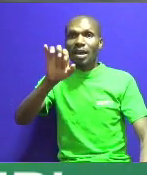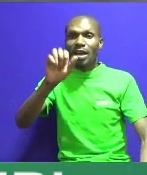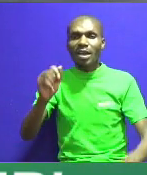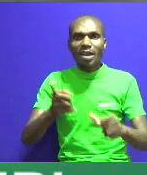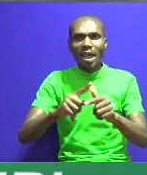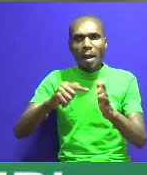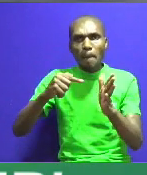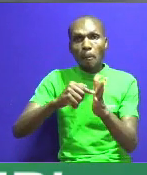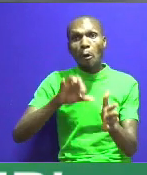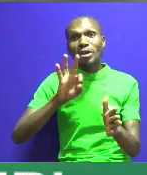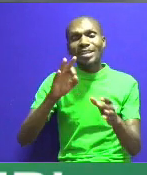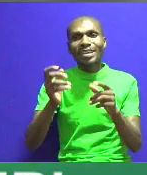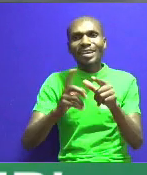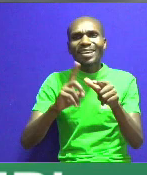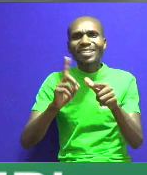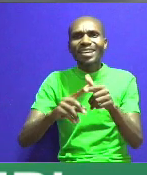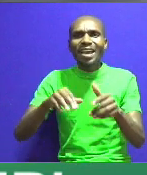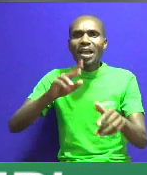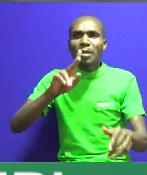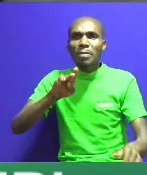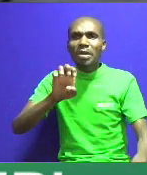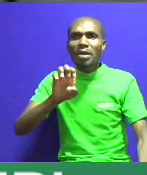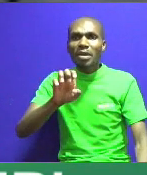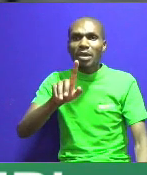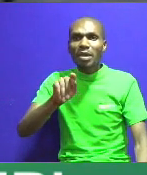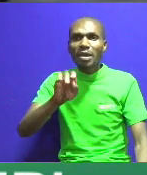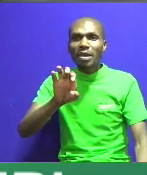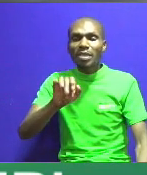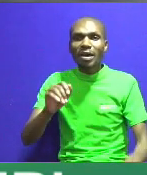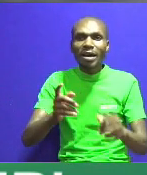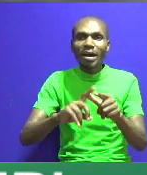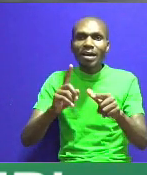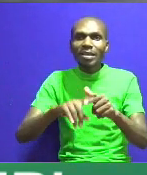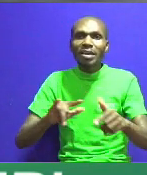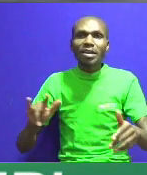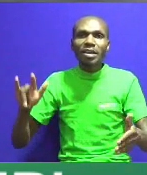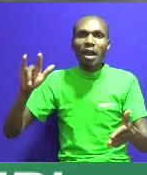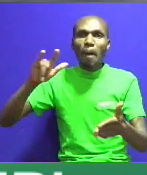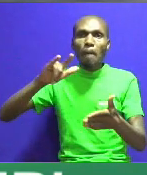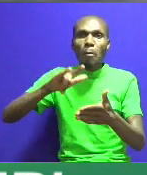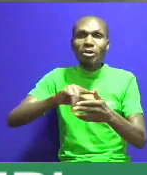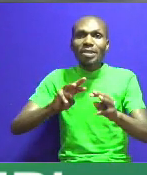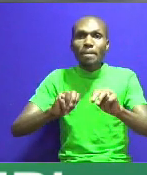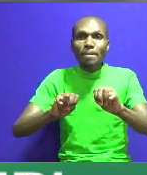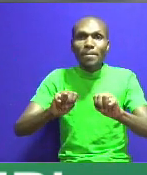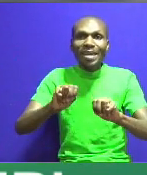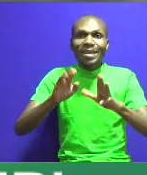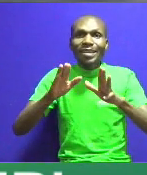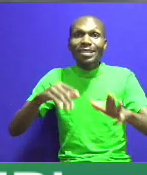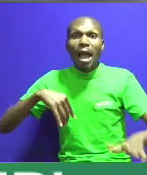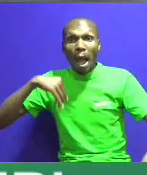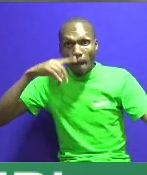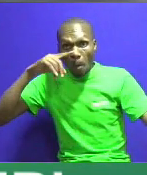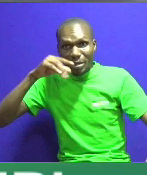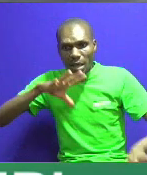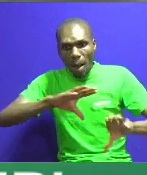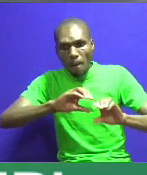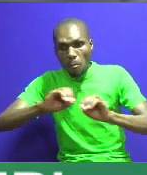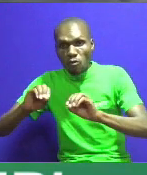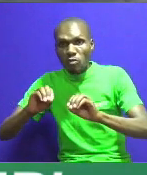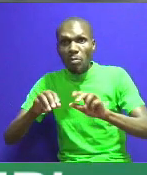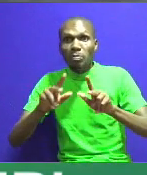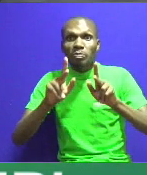three, Mr. Peter Wafula, the airport manager, Mombasa Airport, moves to Kisumu